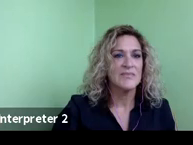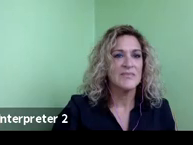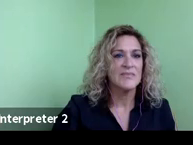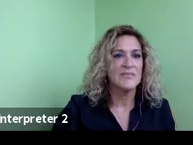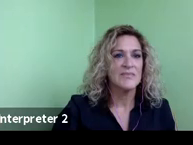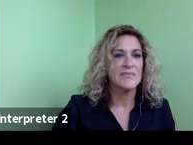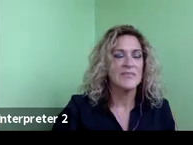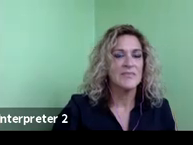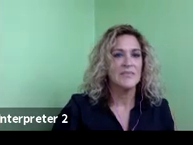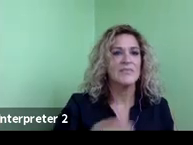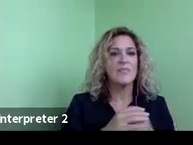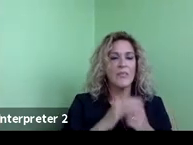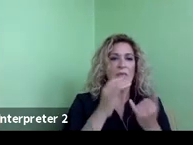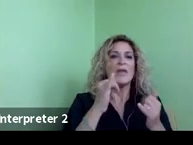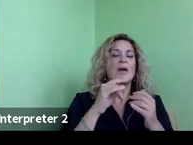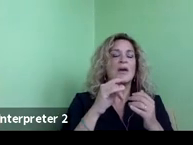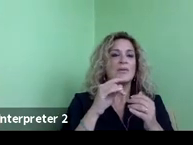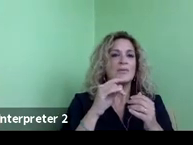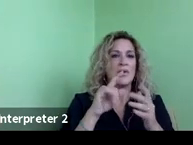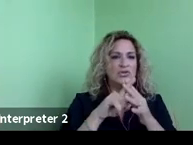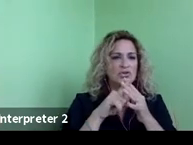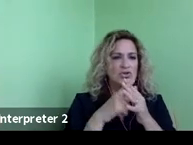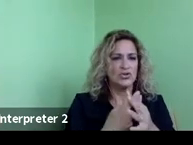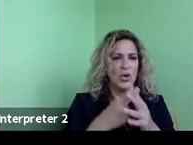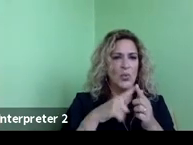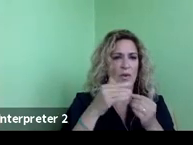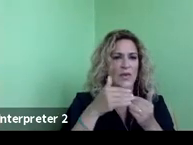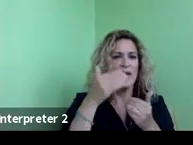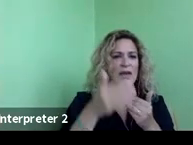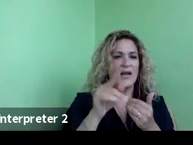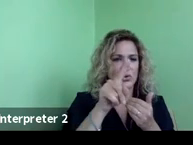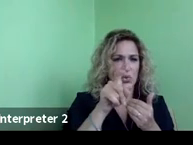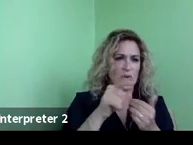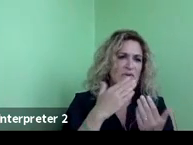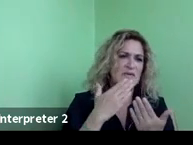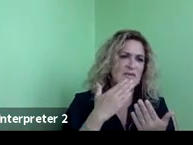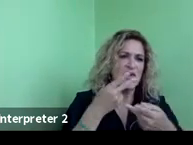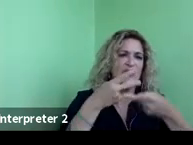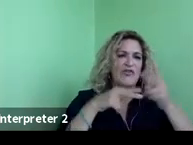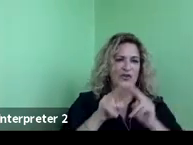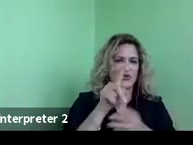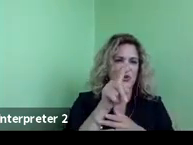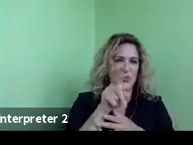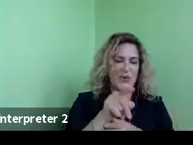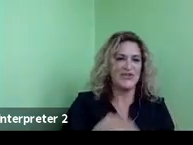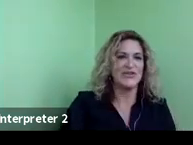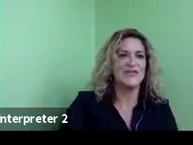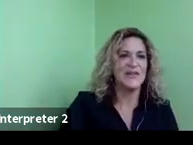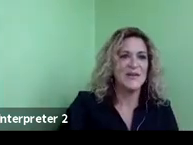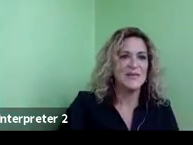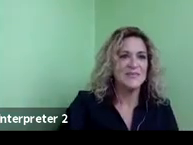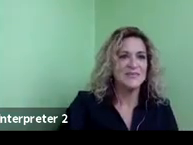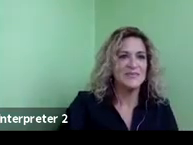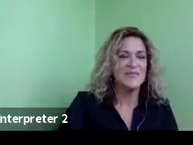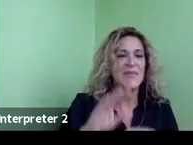got reversed. So we'll start with the next. Thank you very much. Well, hello,